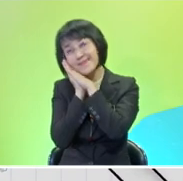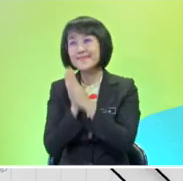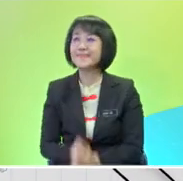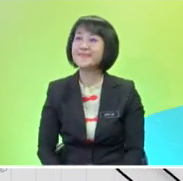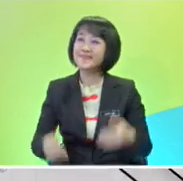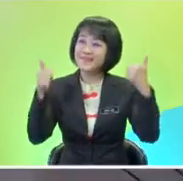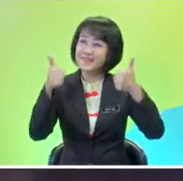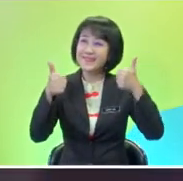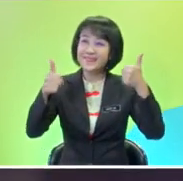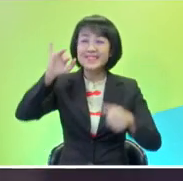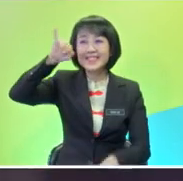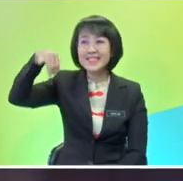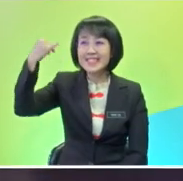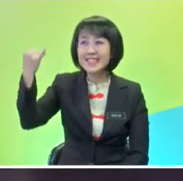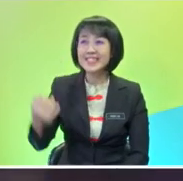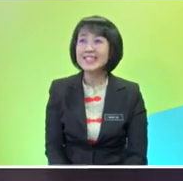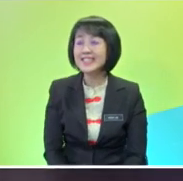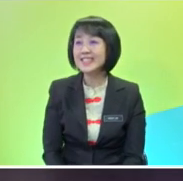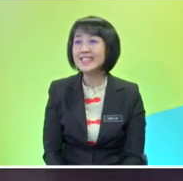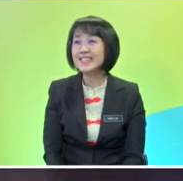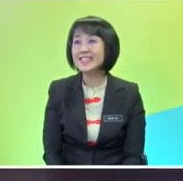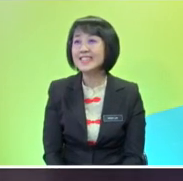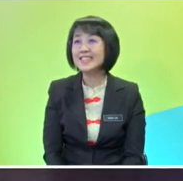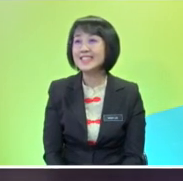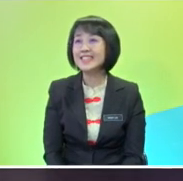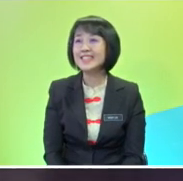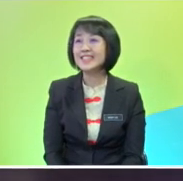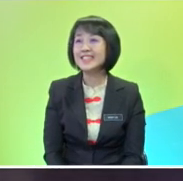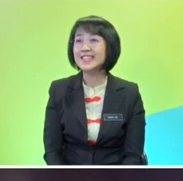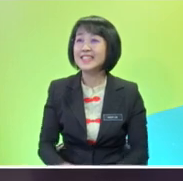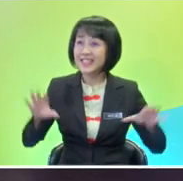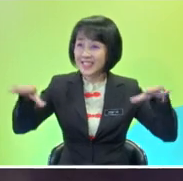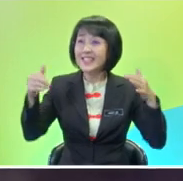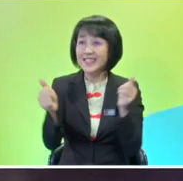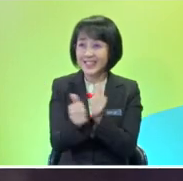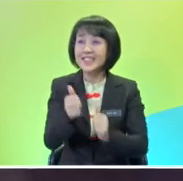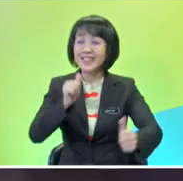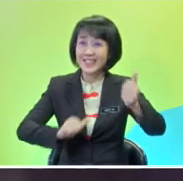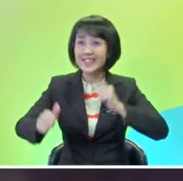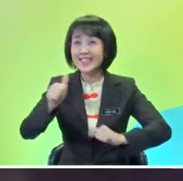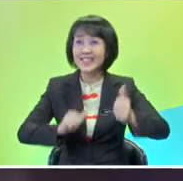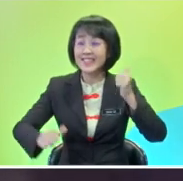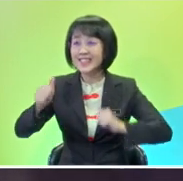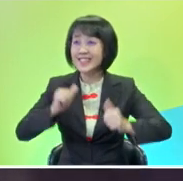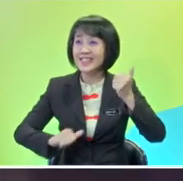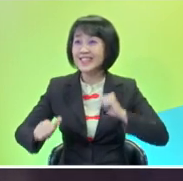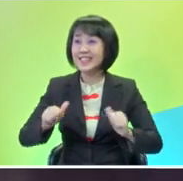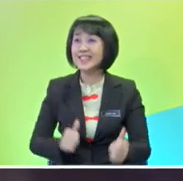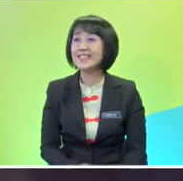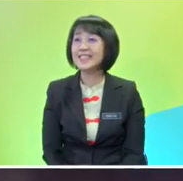Good, Jauhan. Do you want to do it with the actions? Do you want to try doing it with the actions for us?